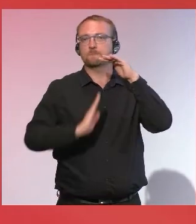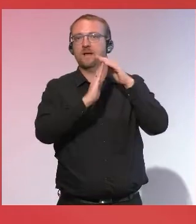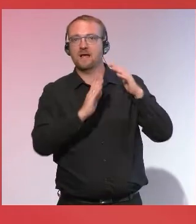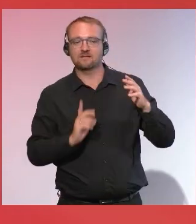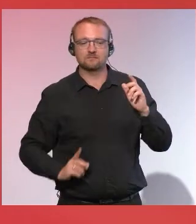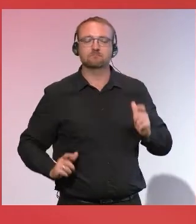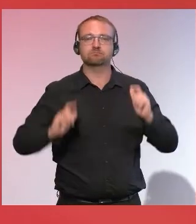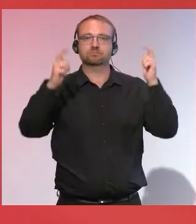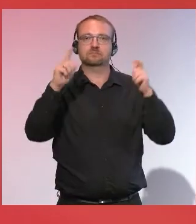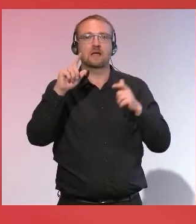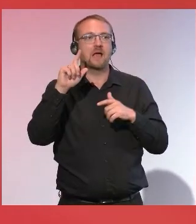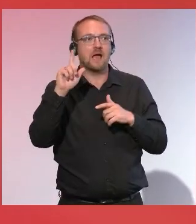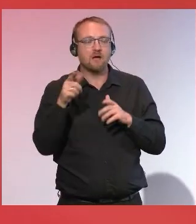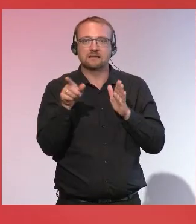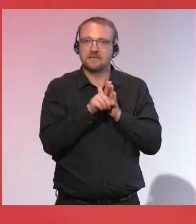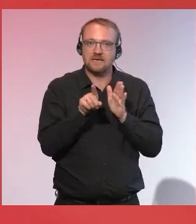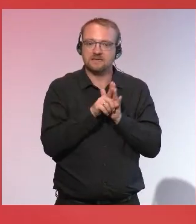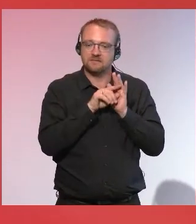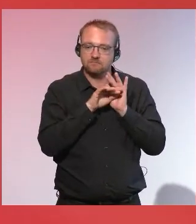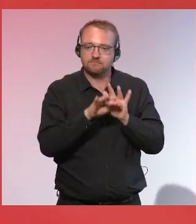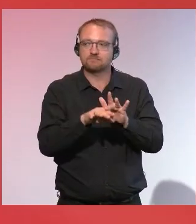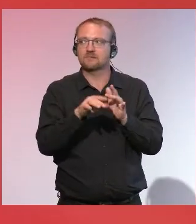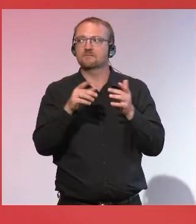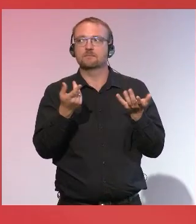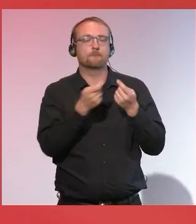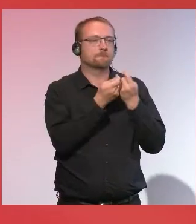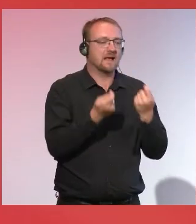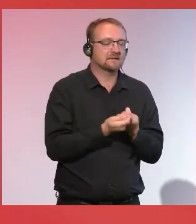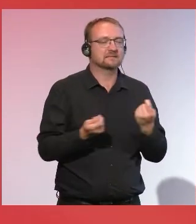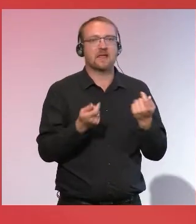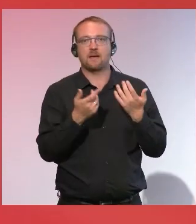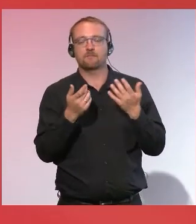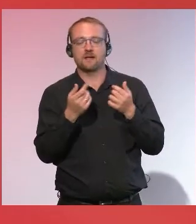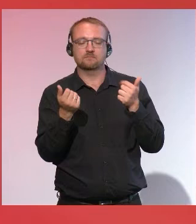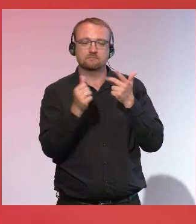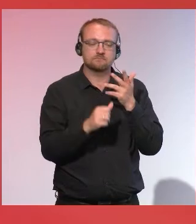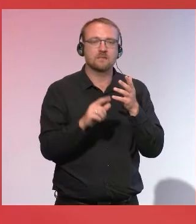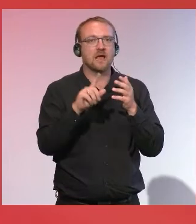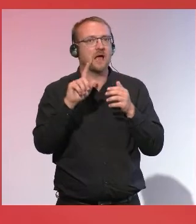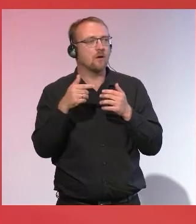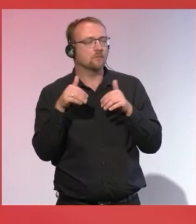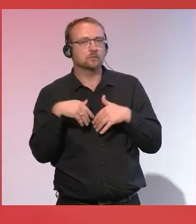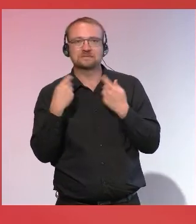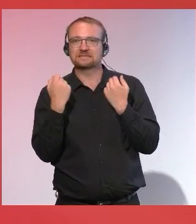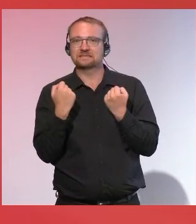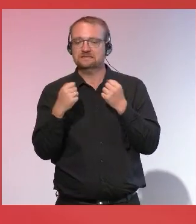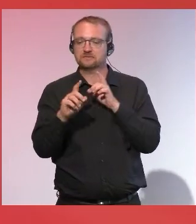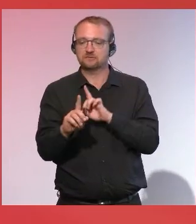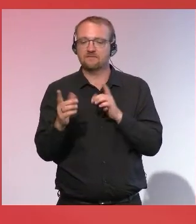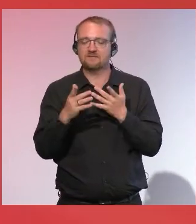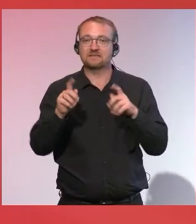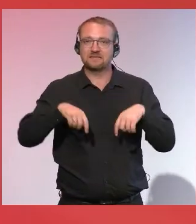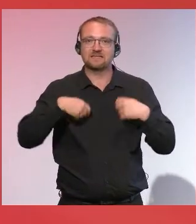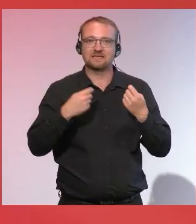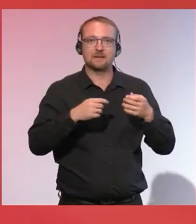the beginning, not at the end giving our advice. Make sure that there's an integrated intersectoral approach and that that health perspective is